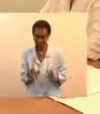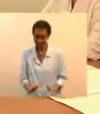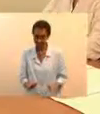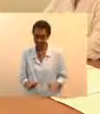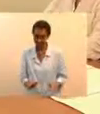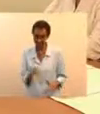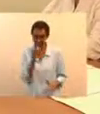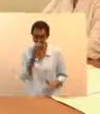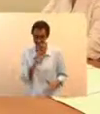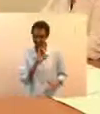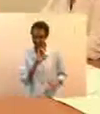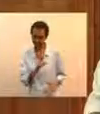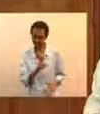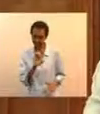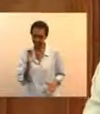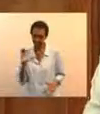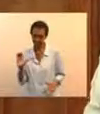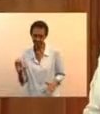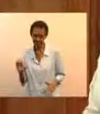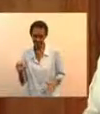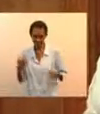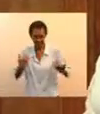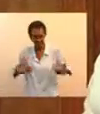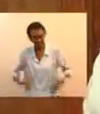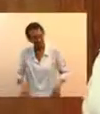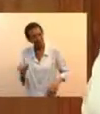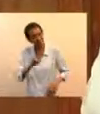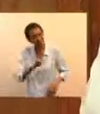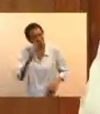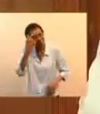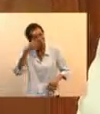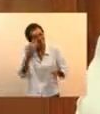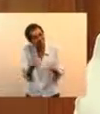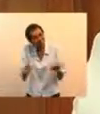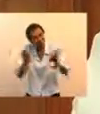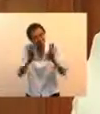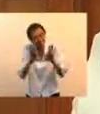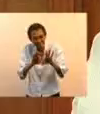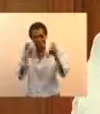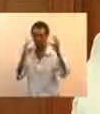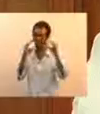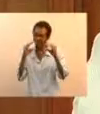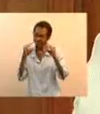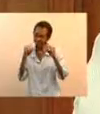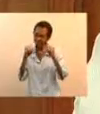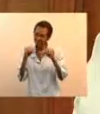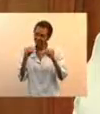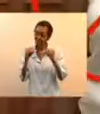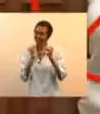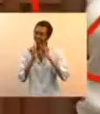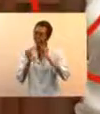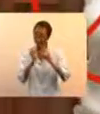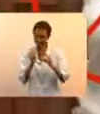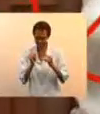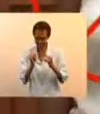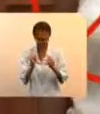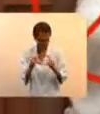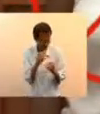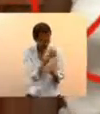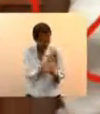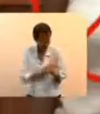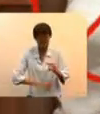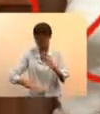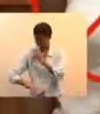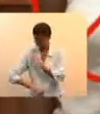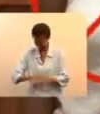visiting the offices of the Commission. Dress as if you are going to an important meeting or an interview. You should not